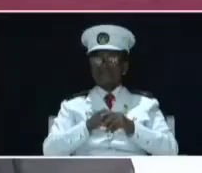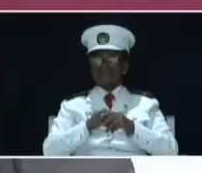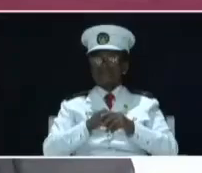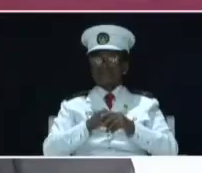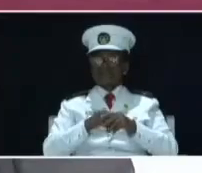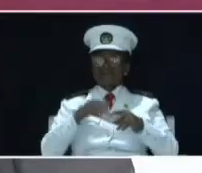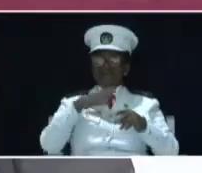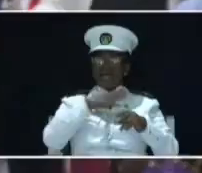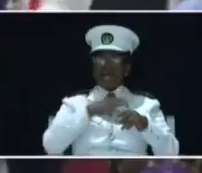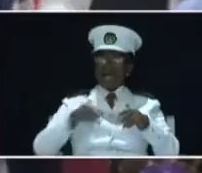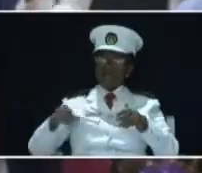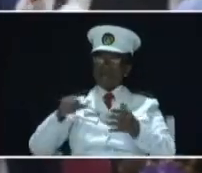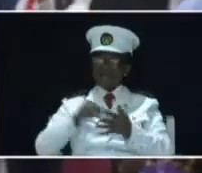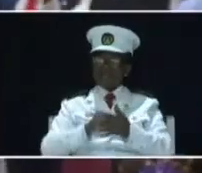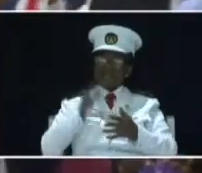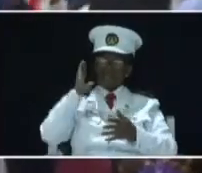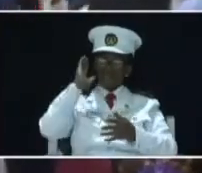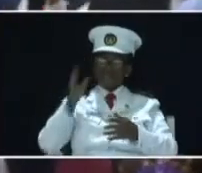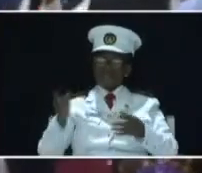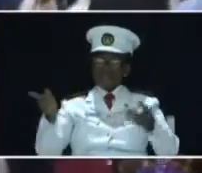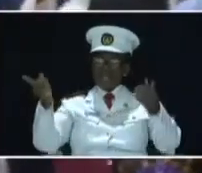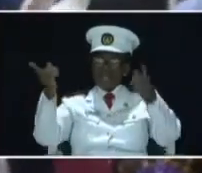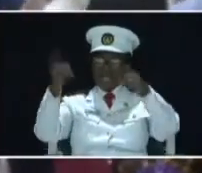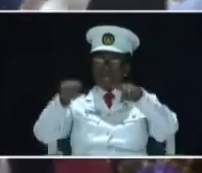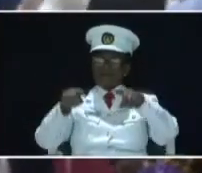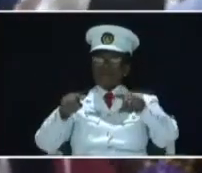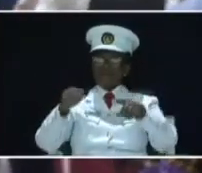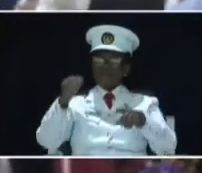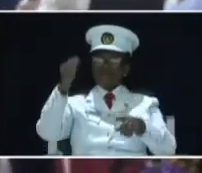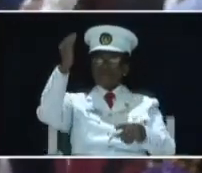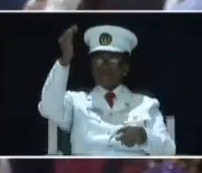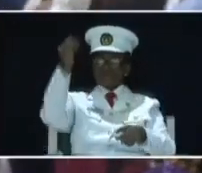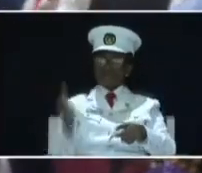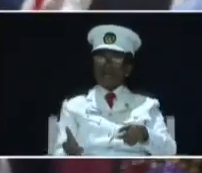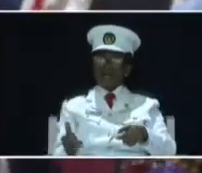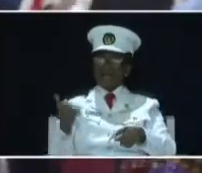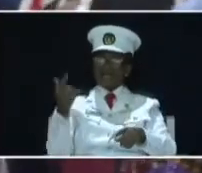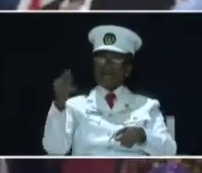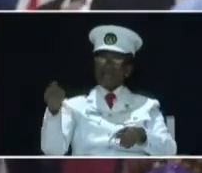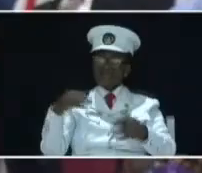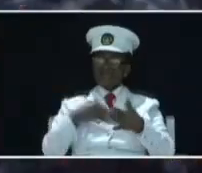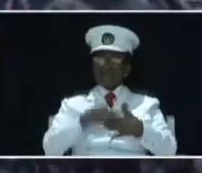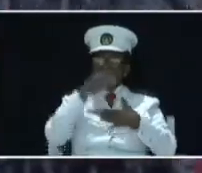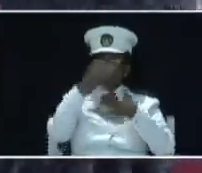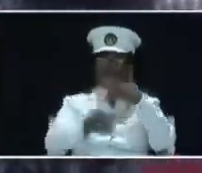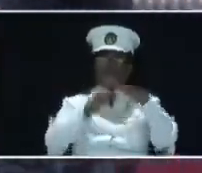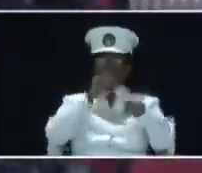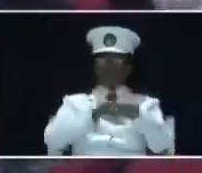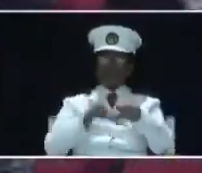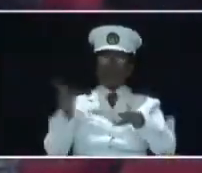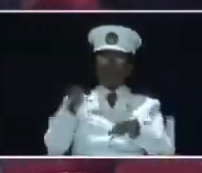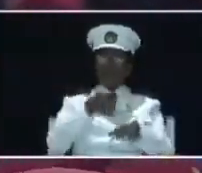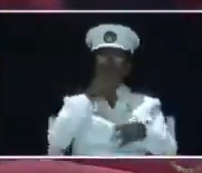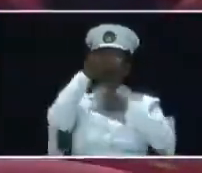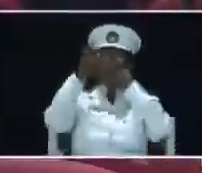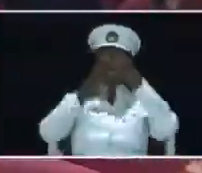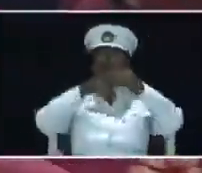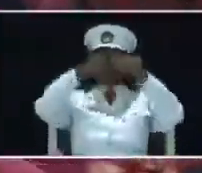And it will happen by the next time you shout hallelujah.